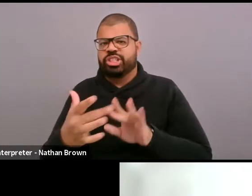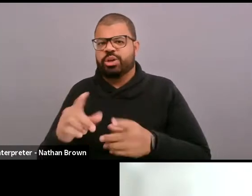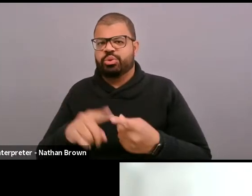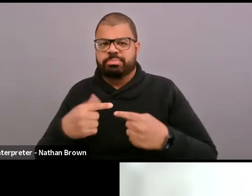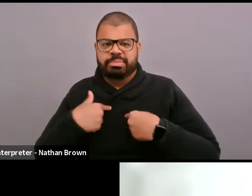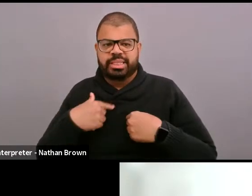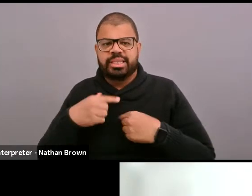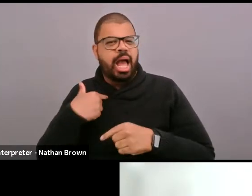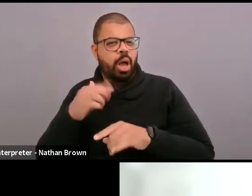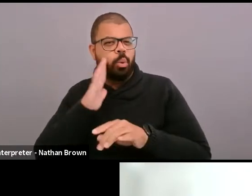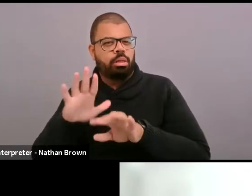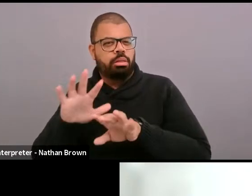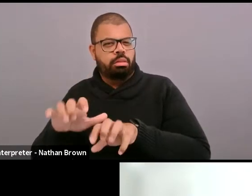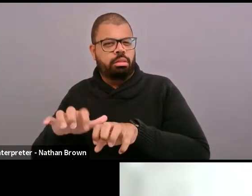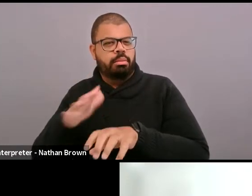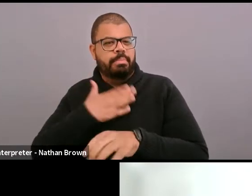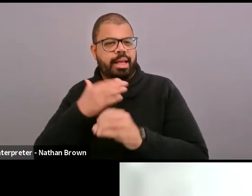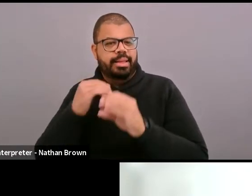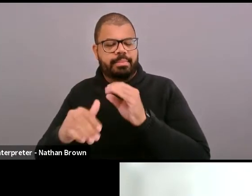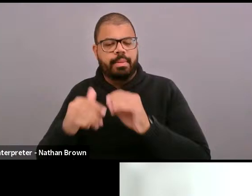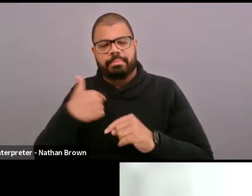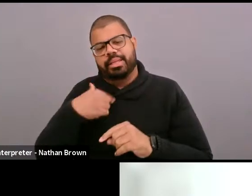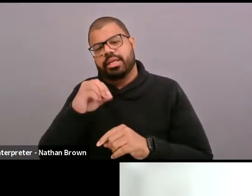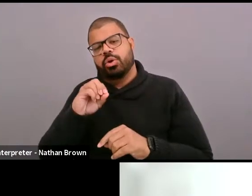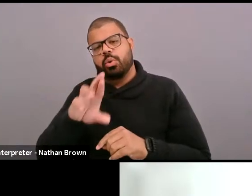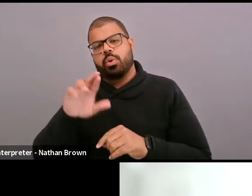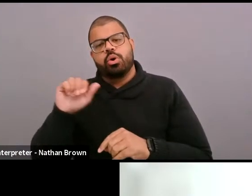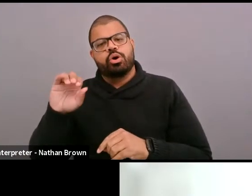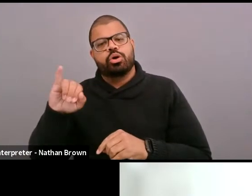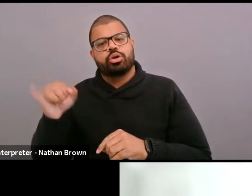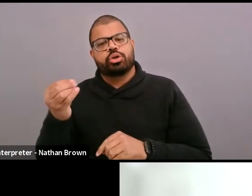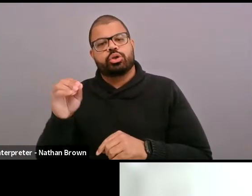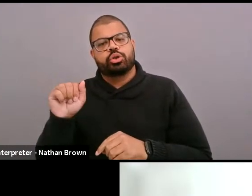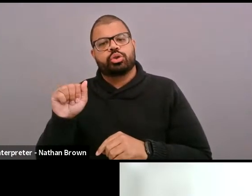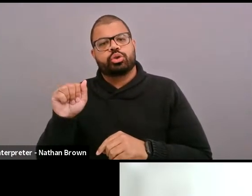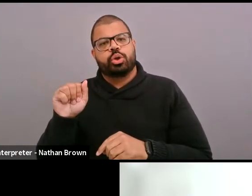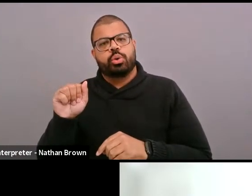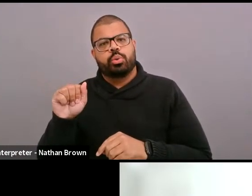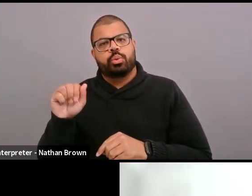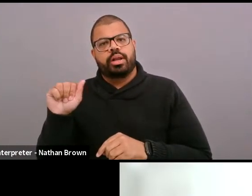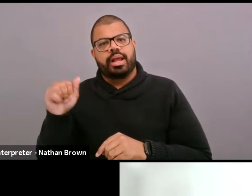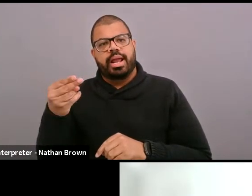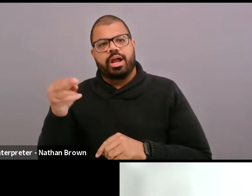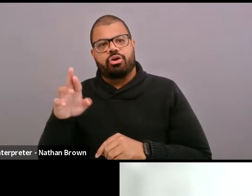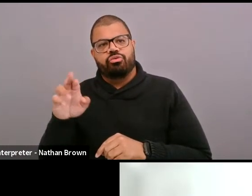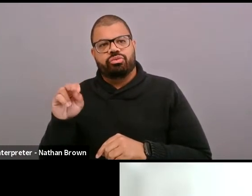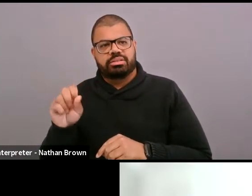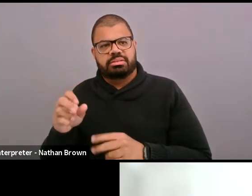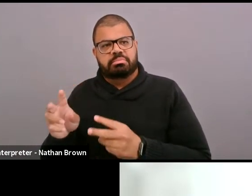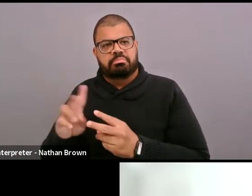put my email in the chat, we can prepare that data for you. Great, thank you so much.